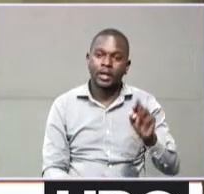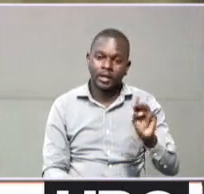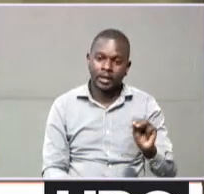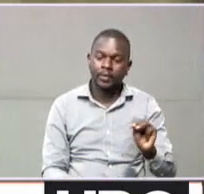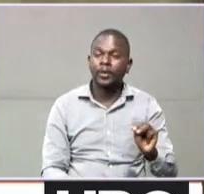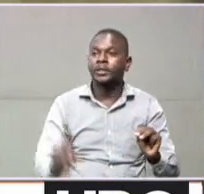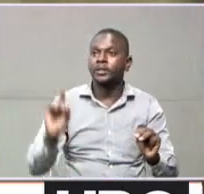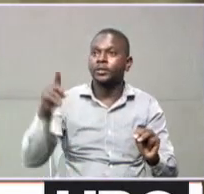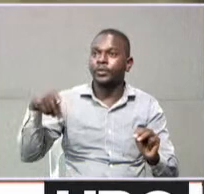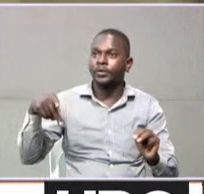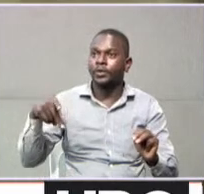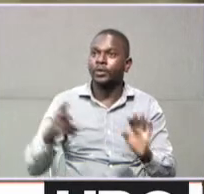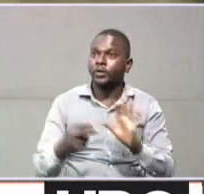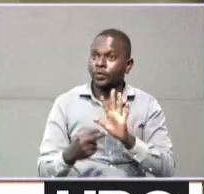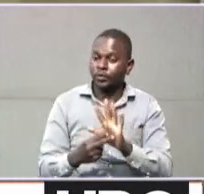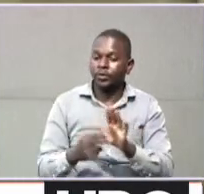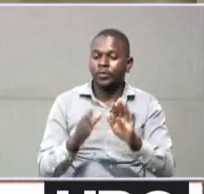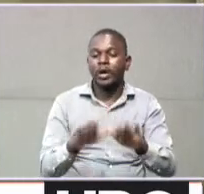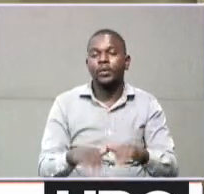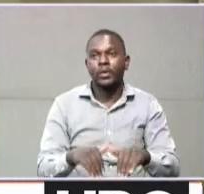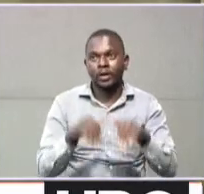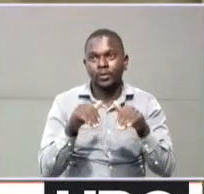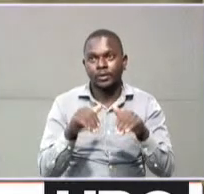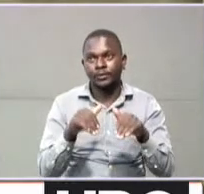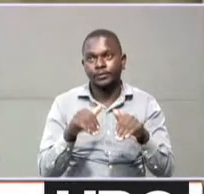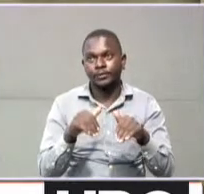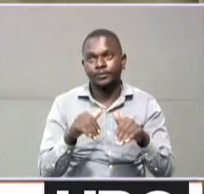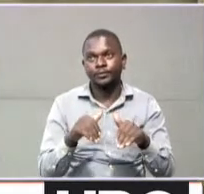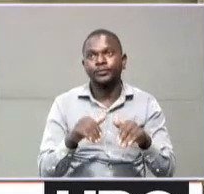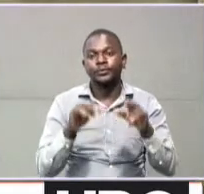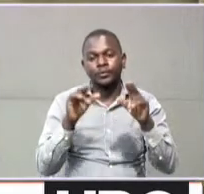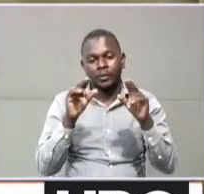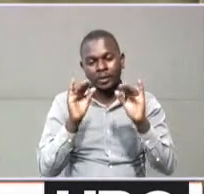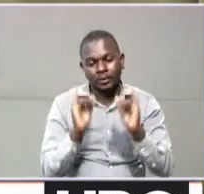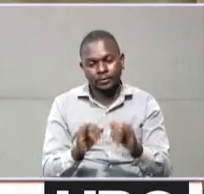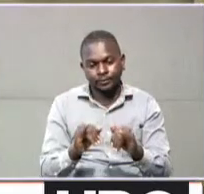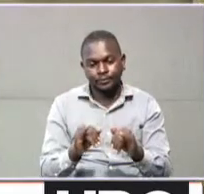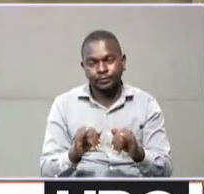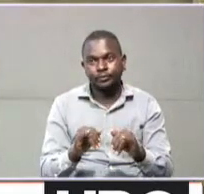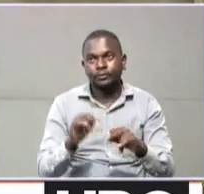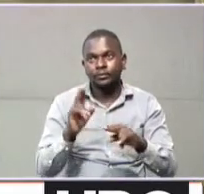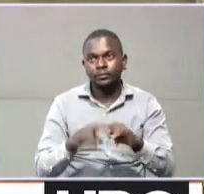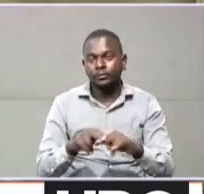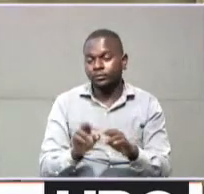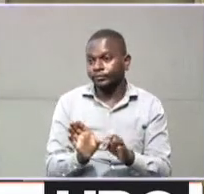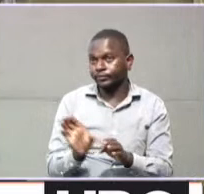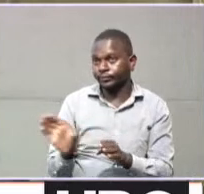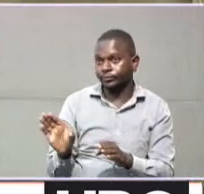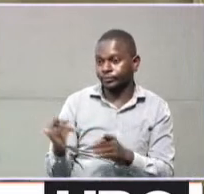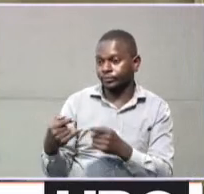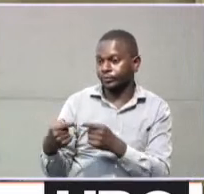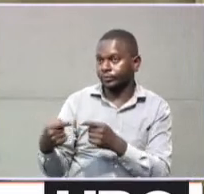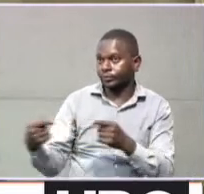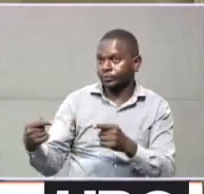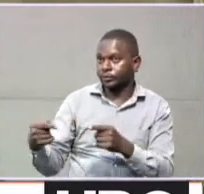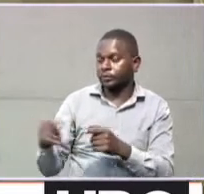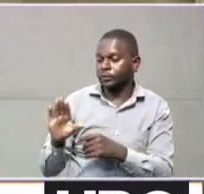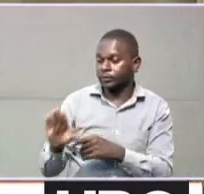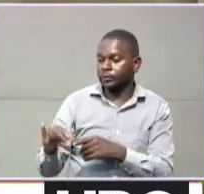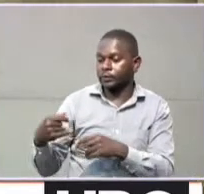recognized by this house who has remained sitting on the side of the opposition